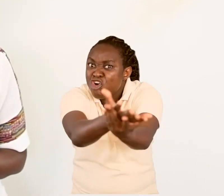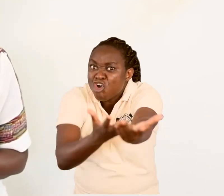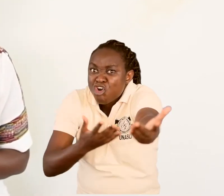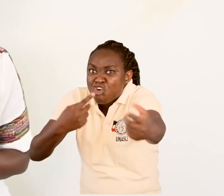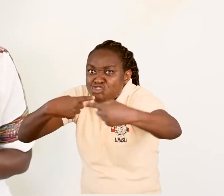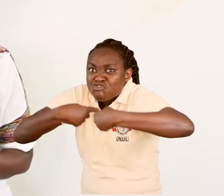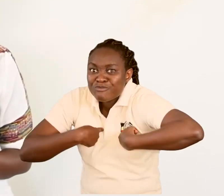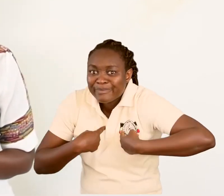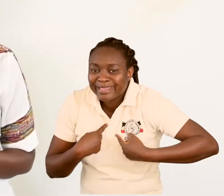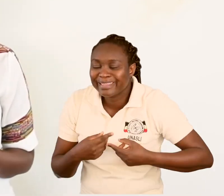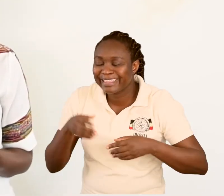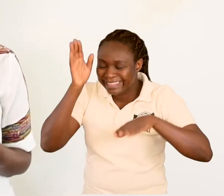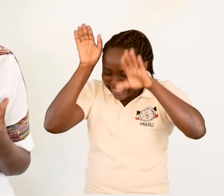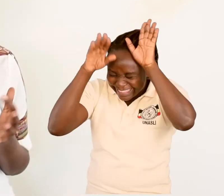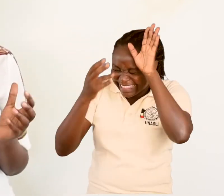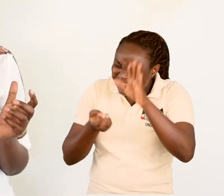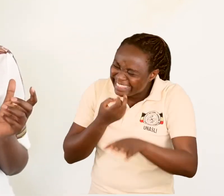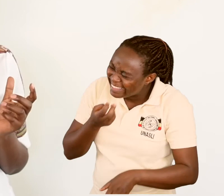Hare laughed.